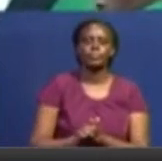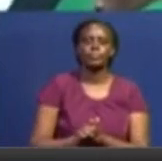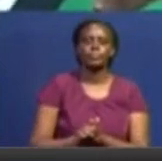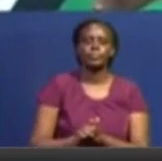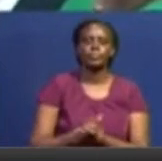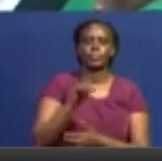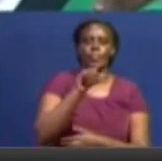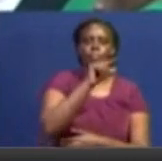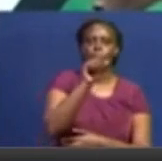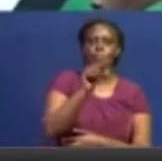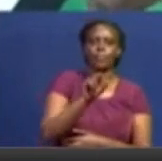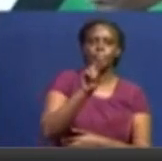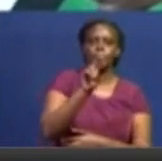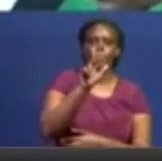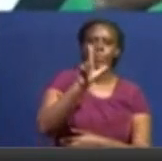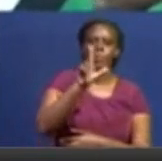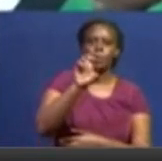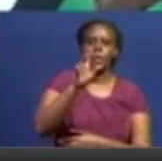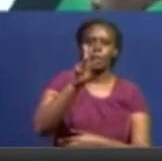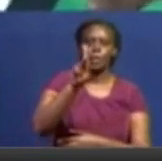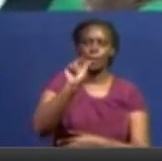Suleka Hulbale Harun.